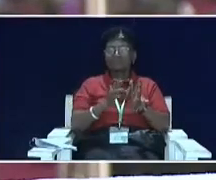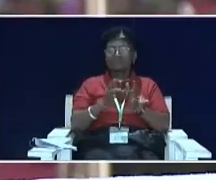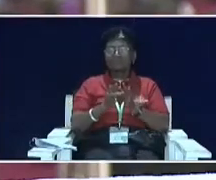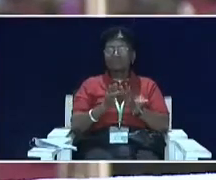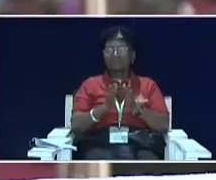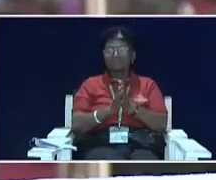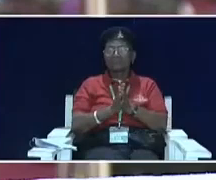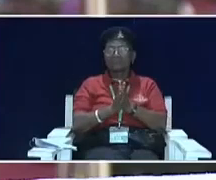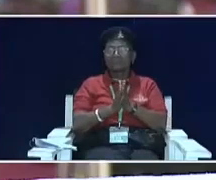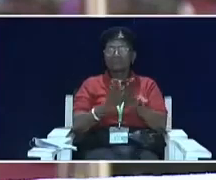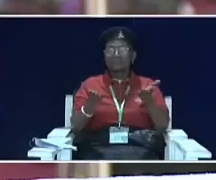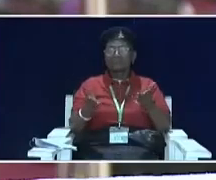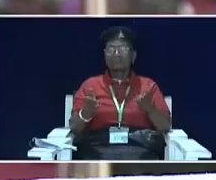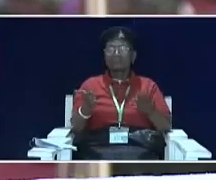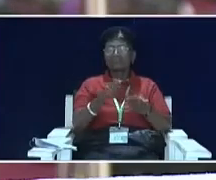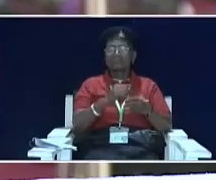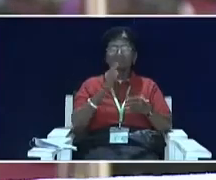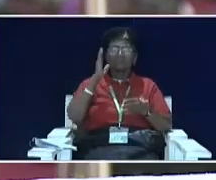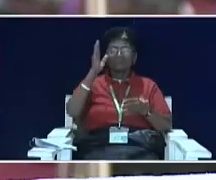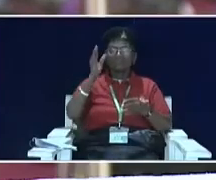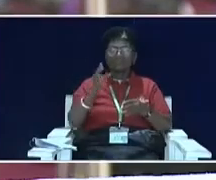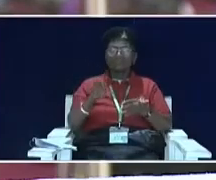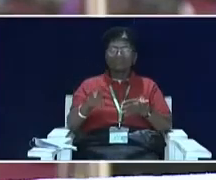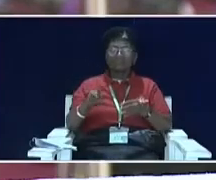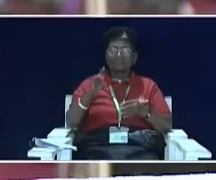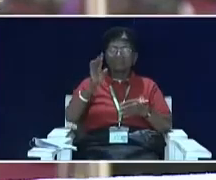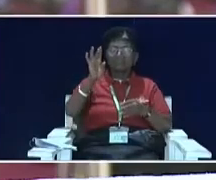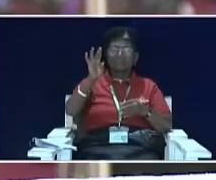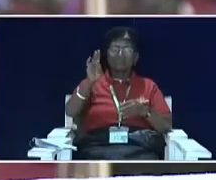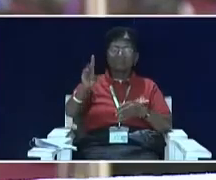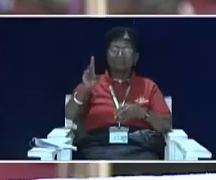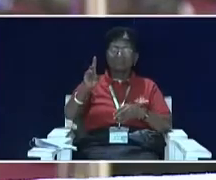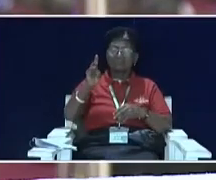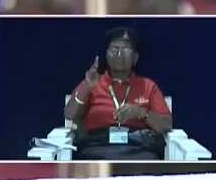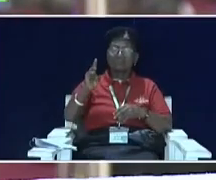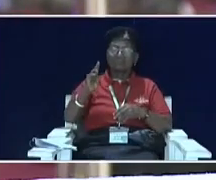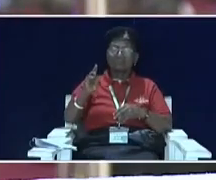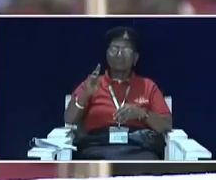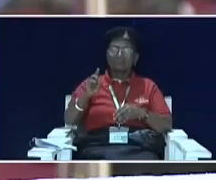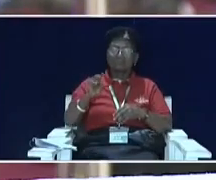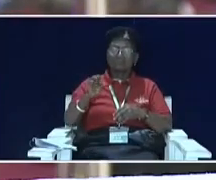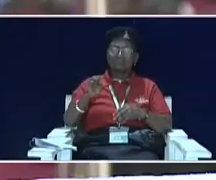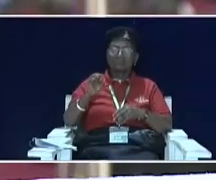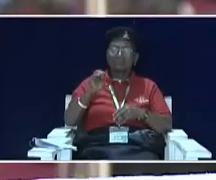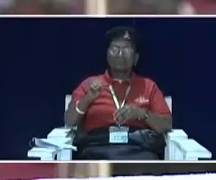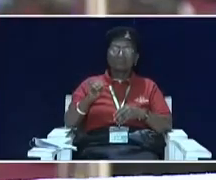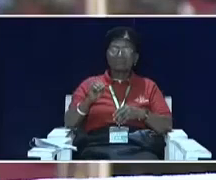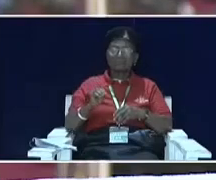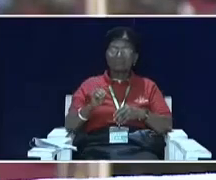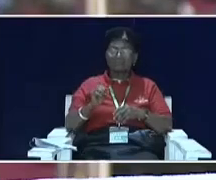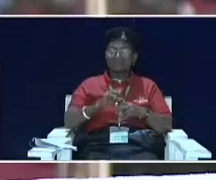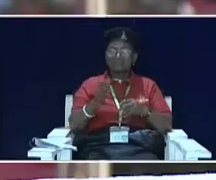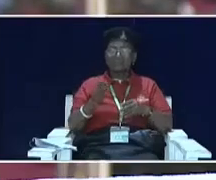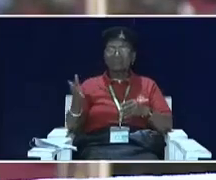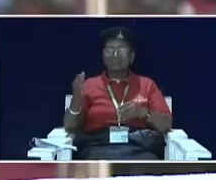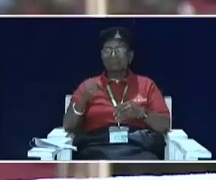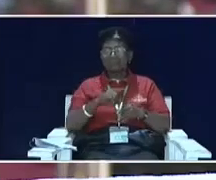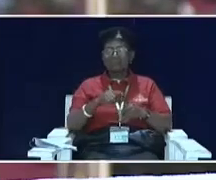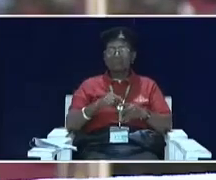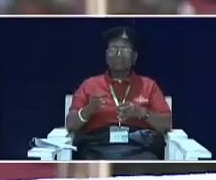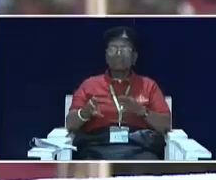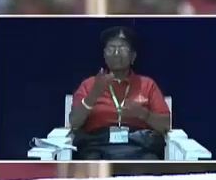you will find 7 occasions when fire fell from heaven.